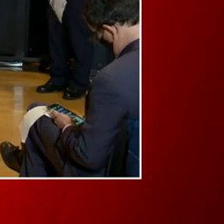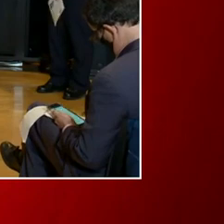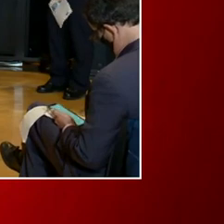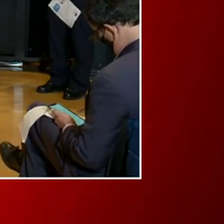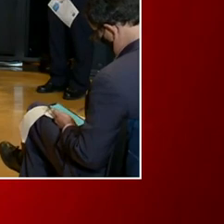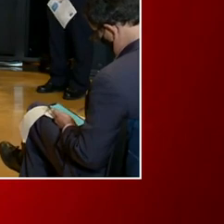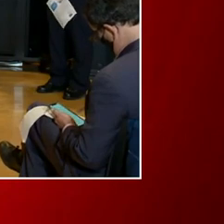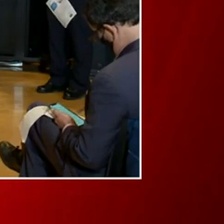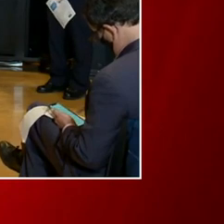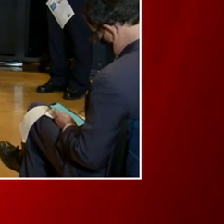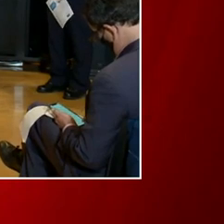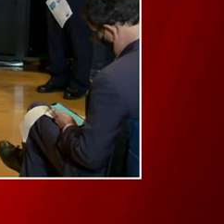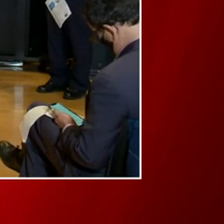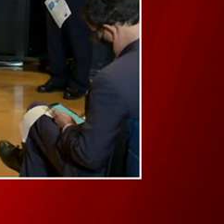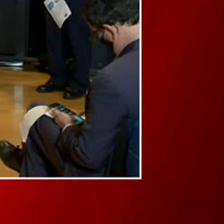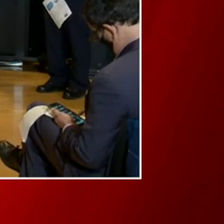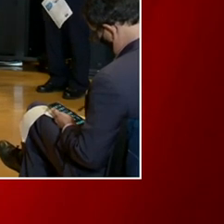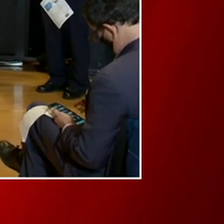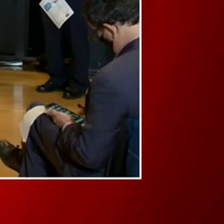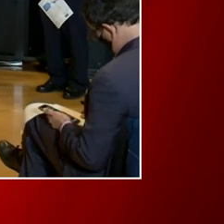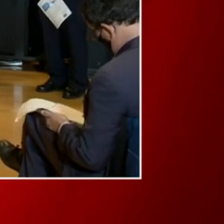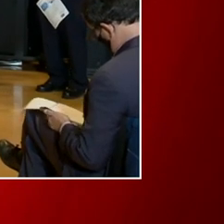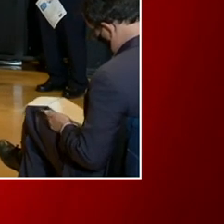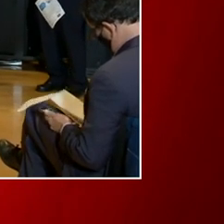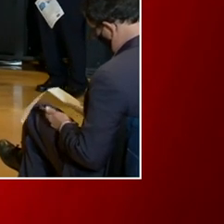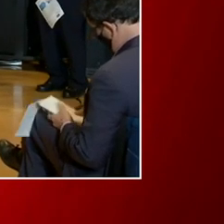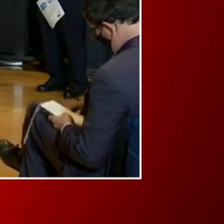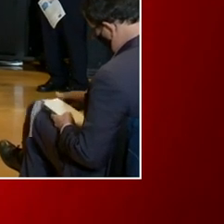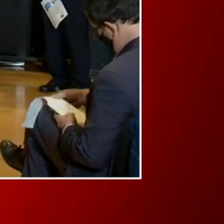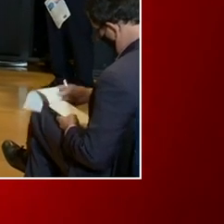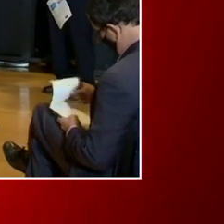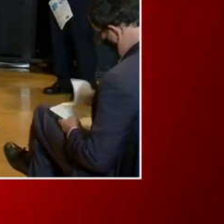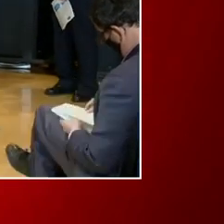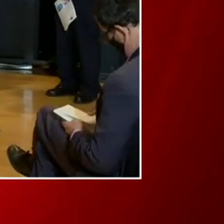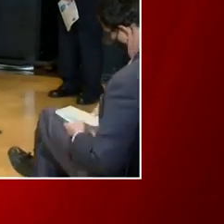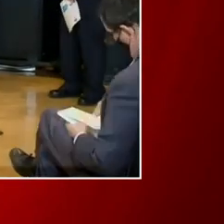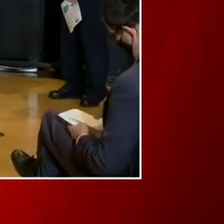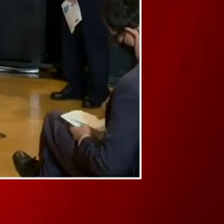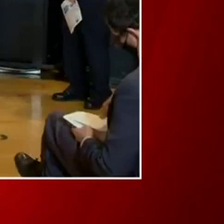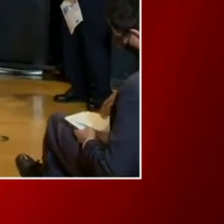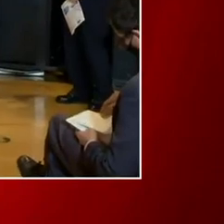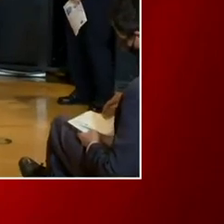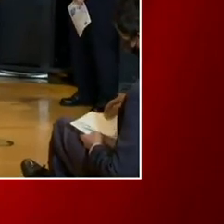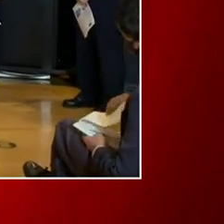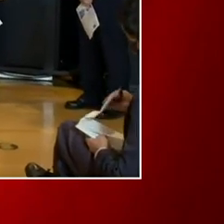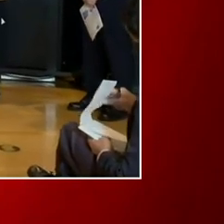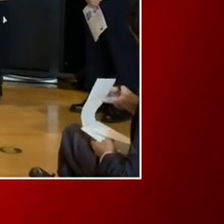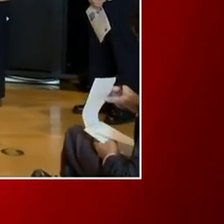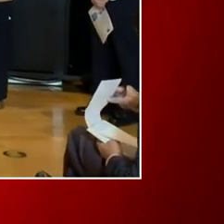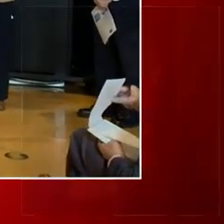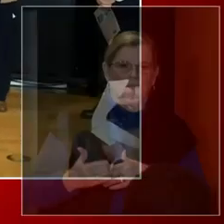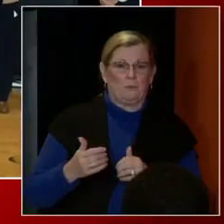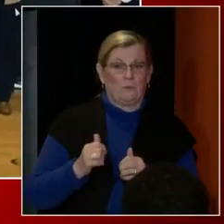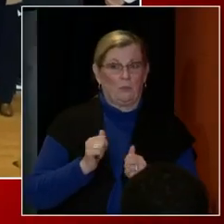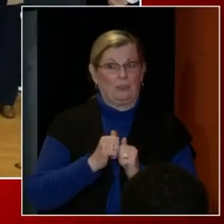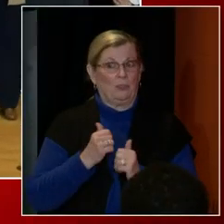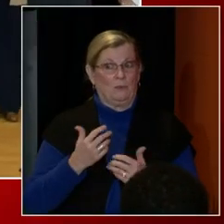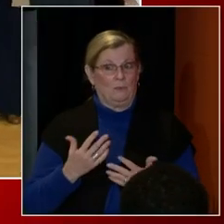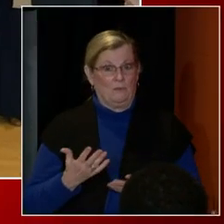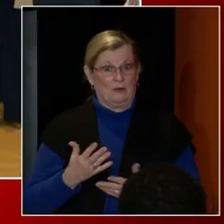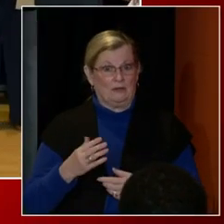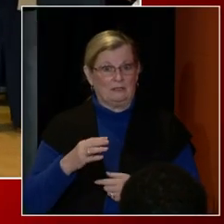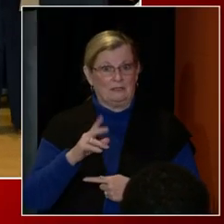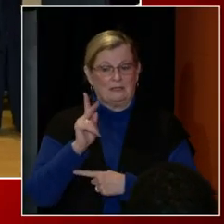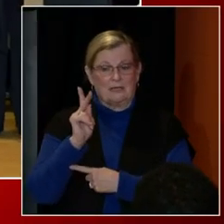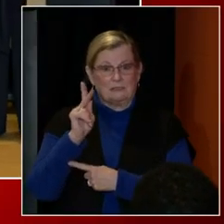region. We have just completed a session with Kaiser staff